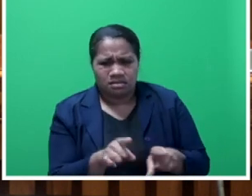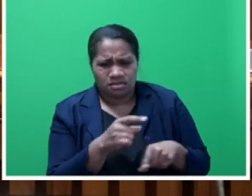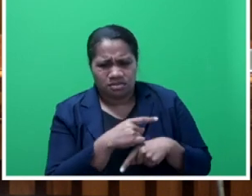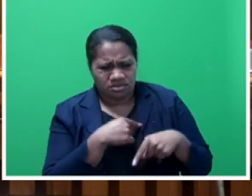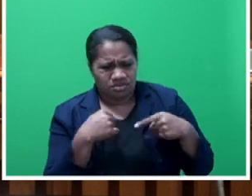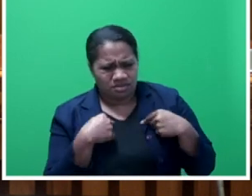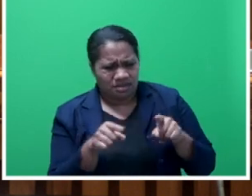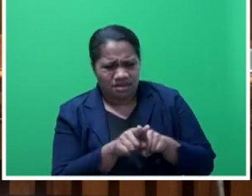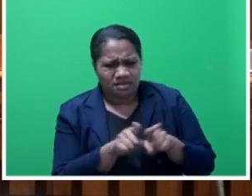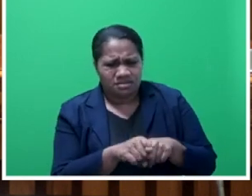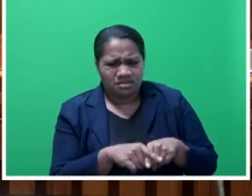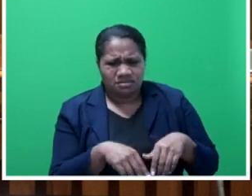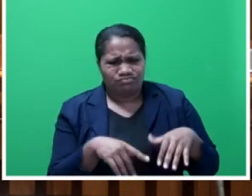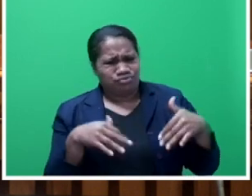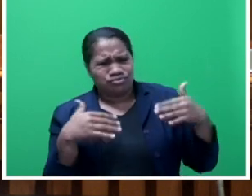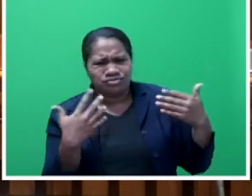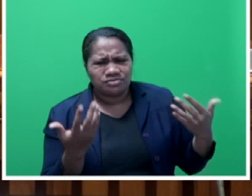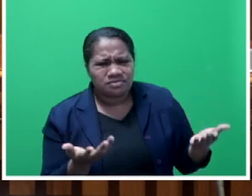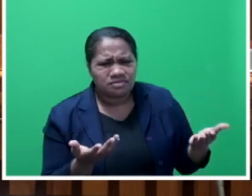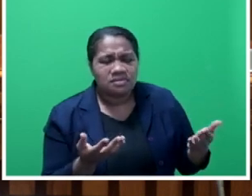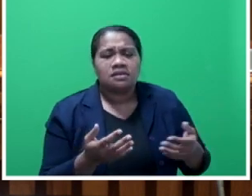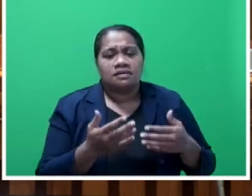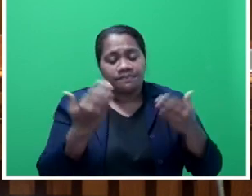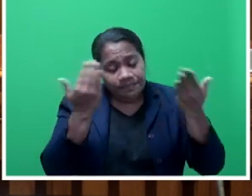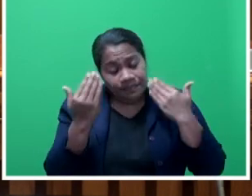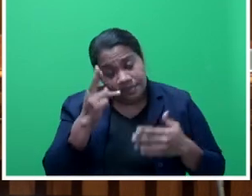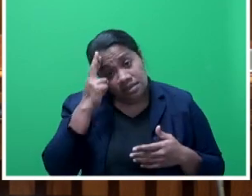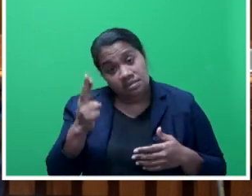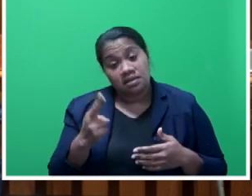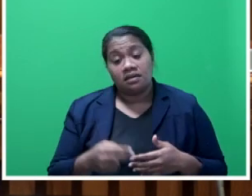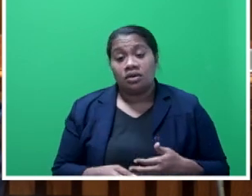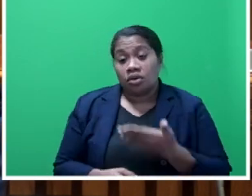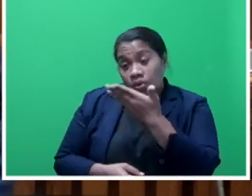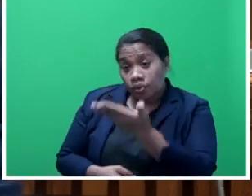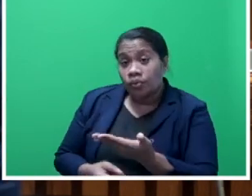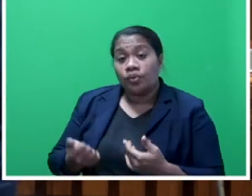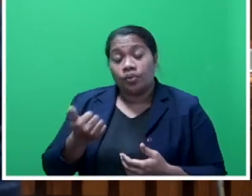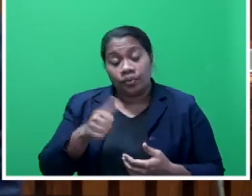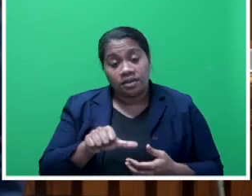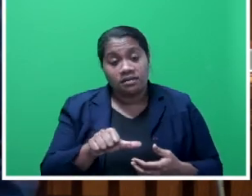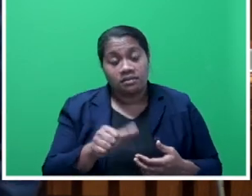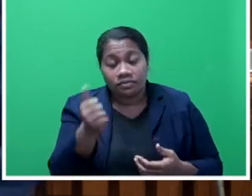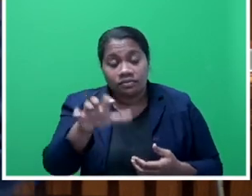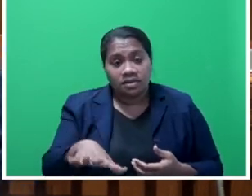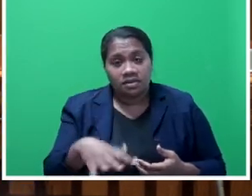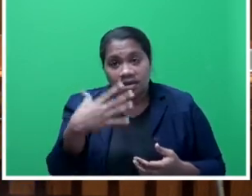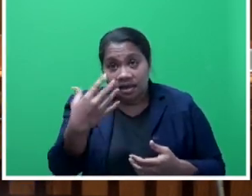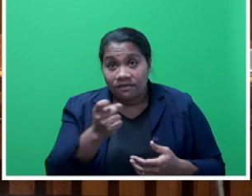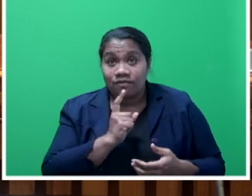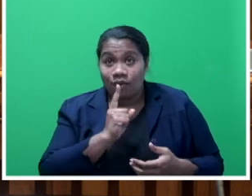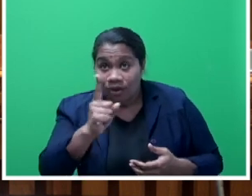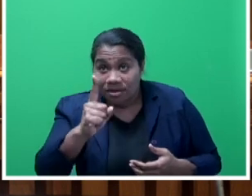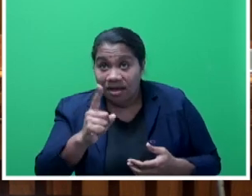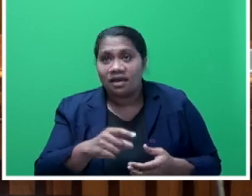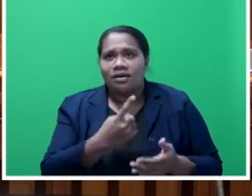reckless. Mr. Speaker, sir, when you've already placed the order and you paid for it, you're going to get